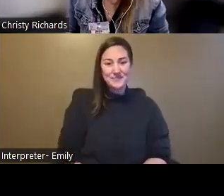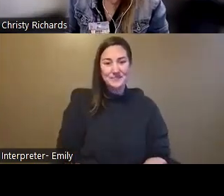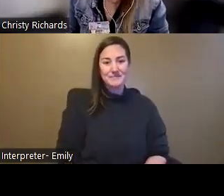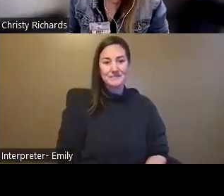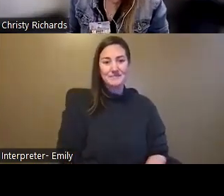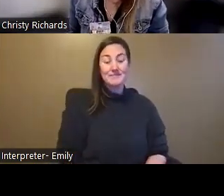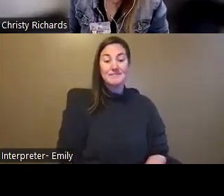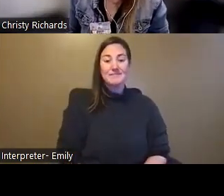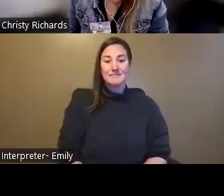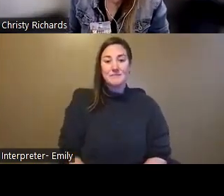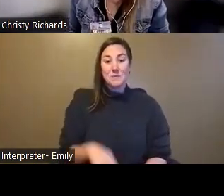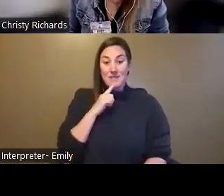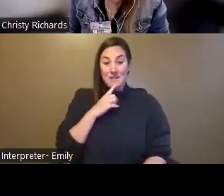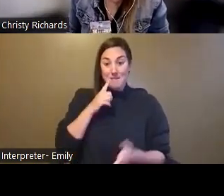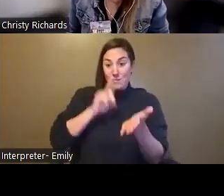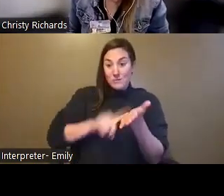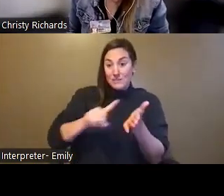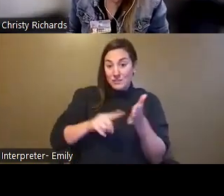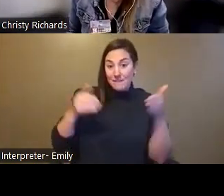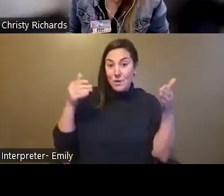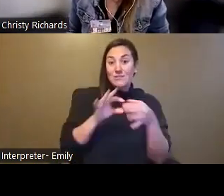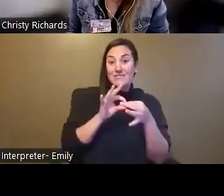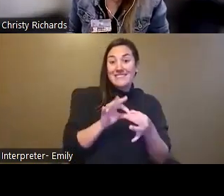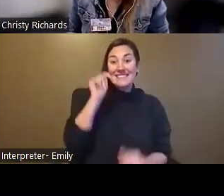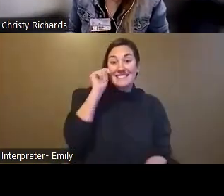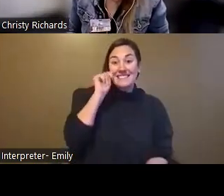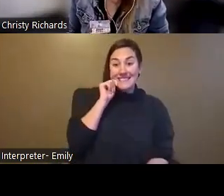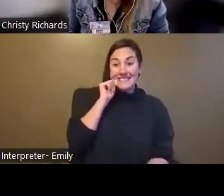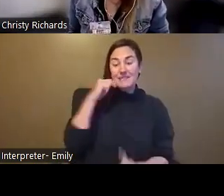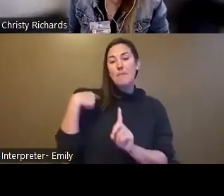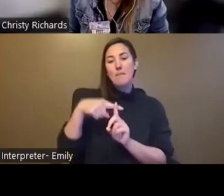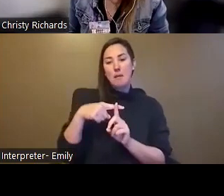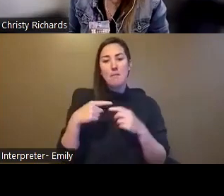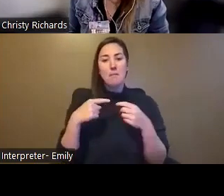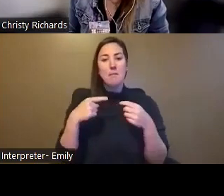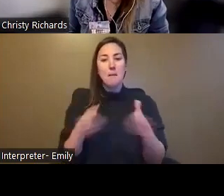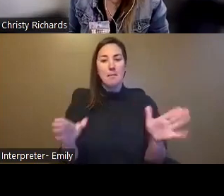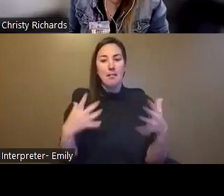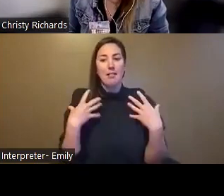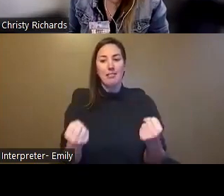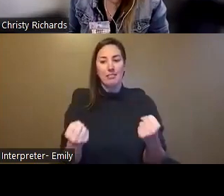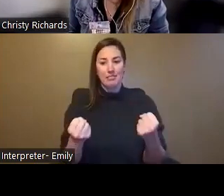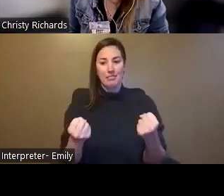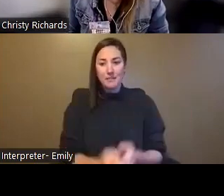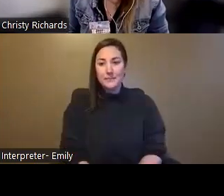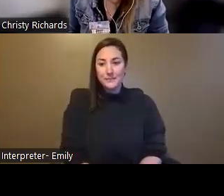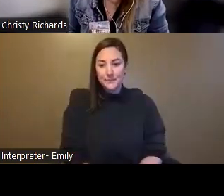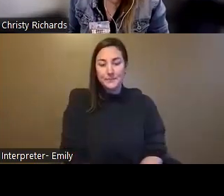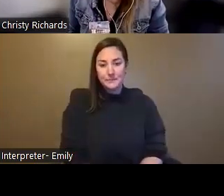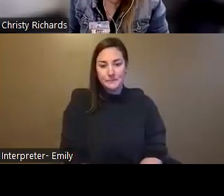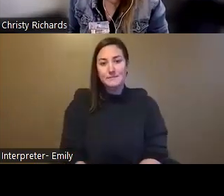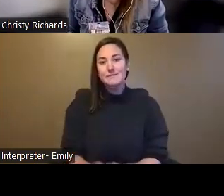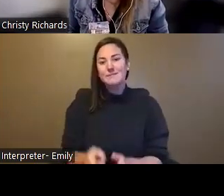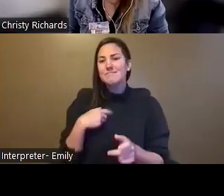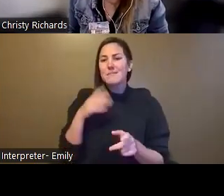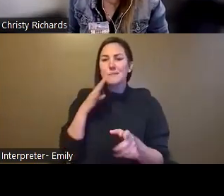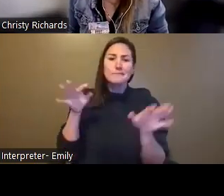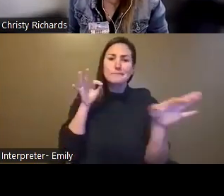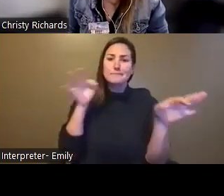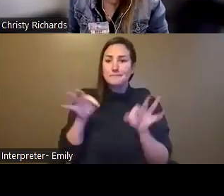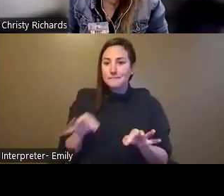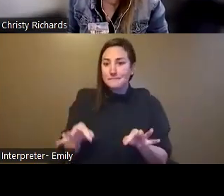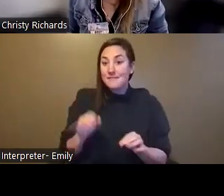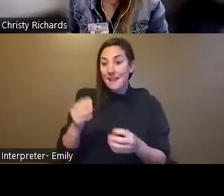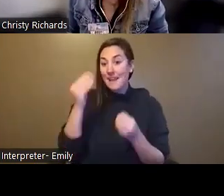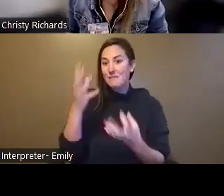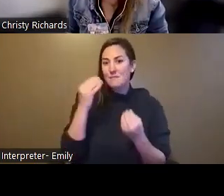my main focus is in teens and in public health. So some of the information that you'll see and you may hear may